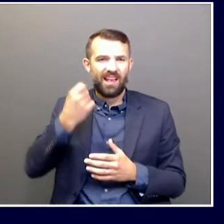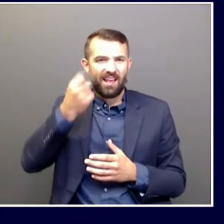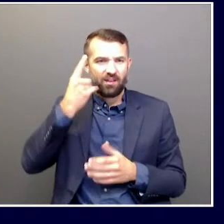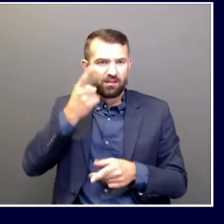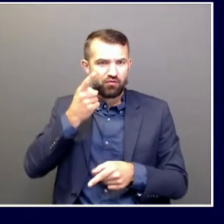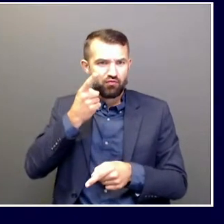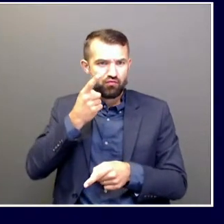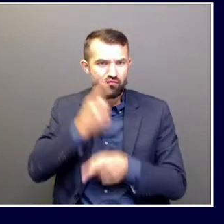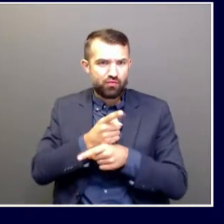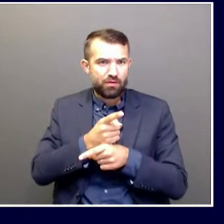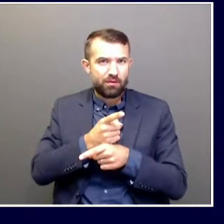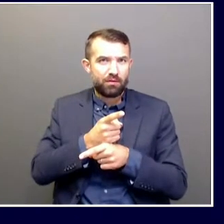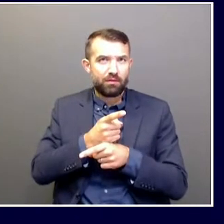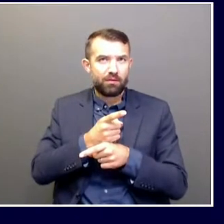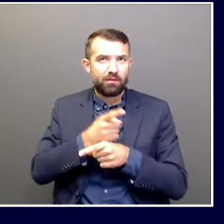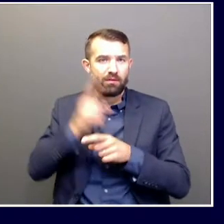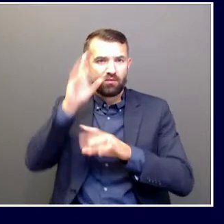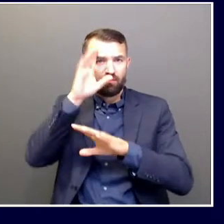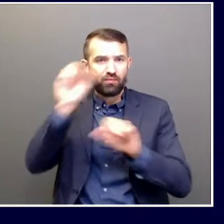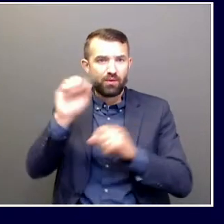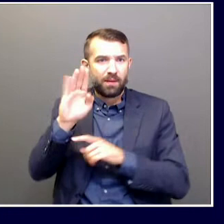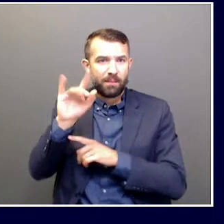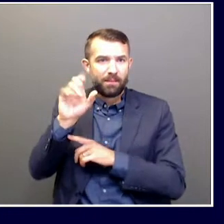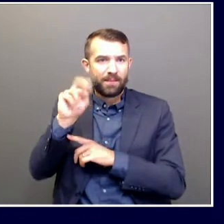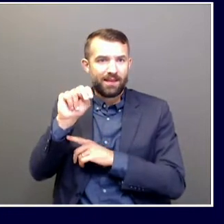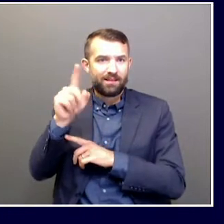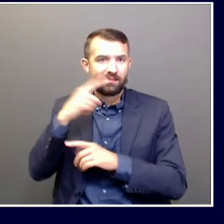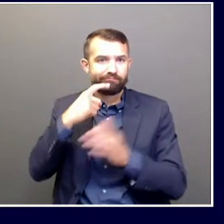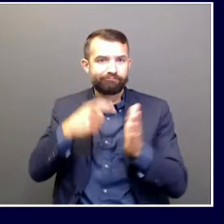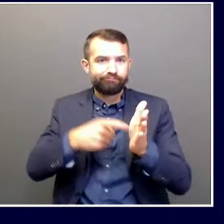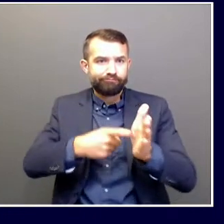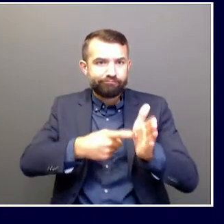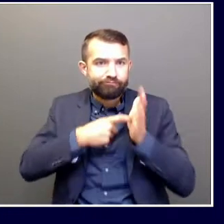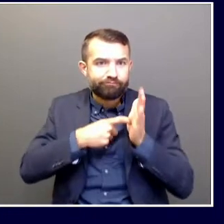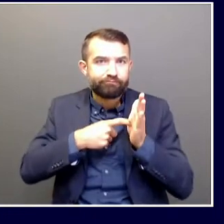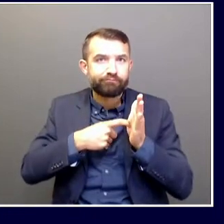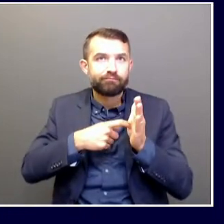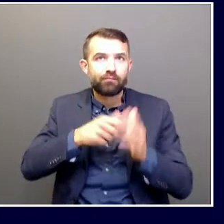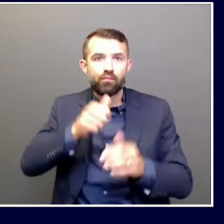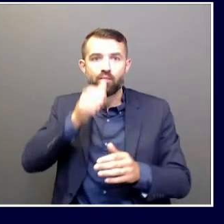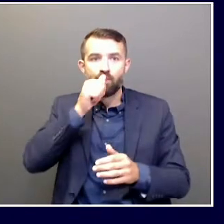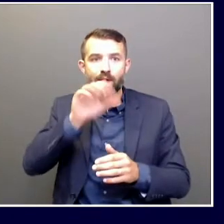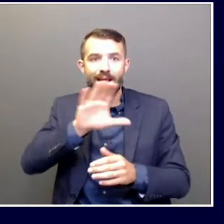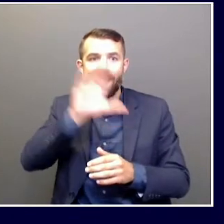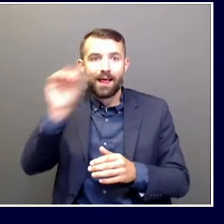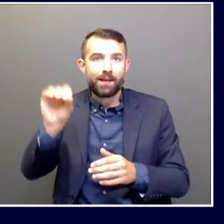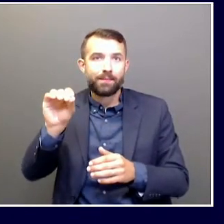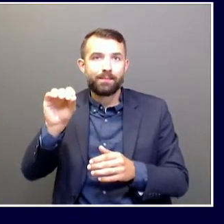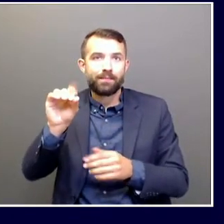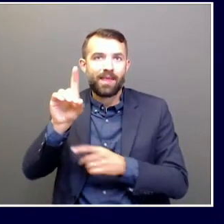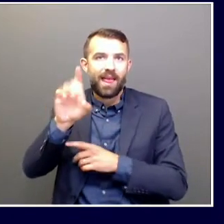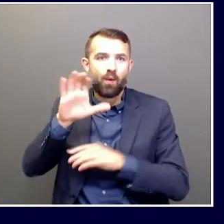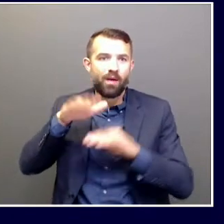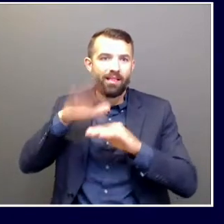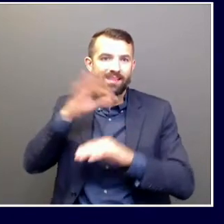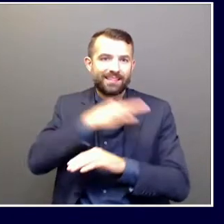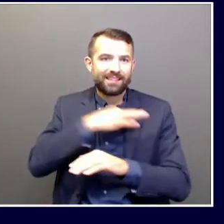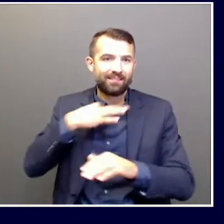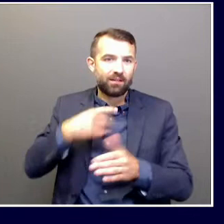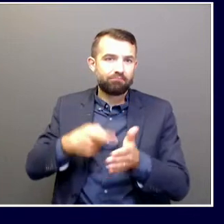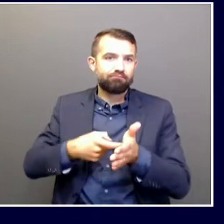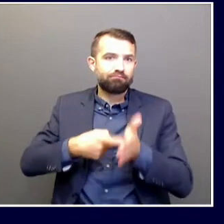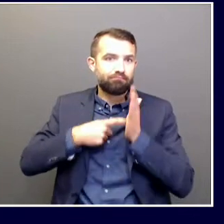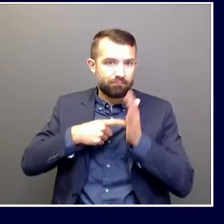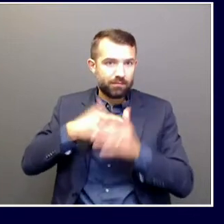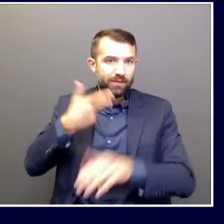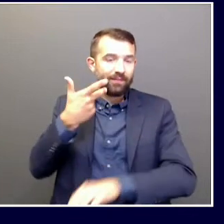Biden's mandate for private companies with 100 or more employees will apply to public sector employees. And